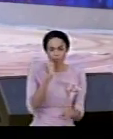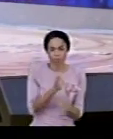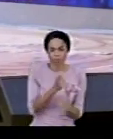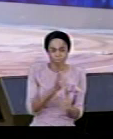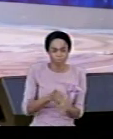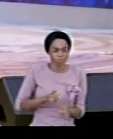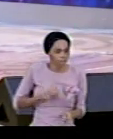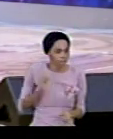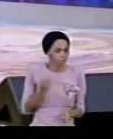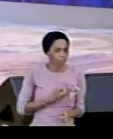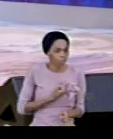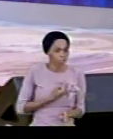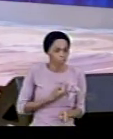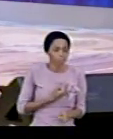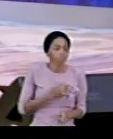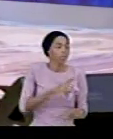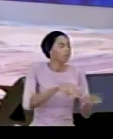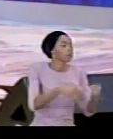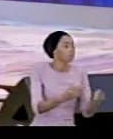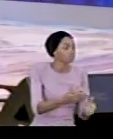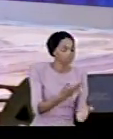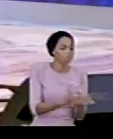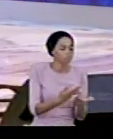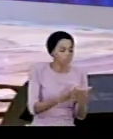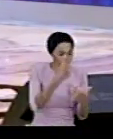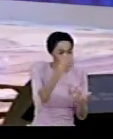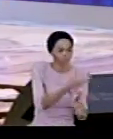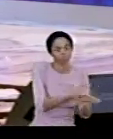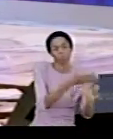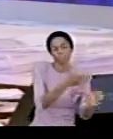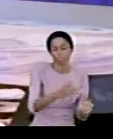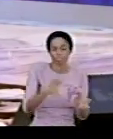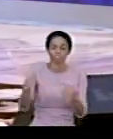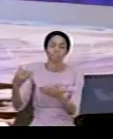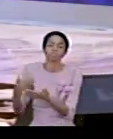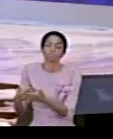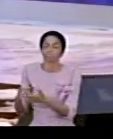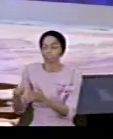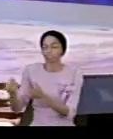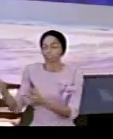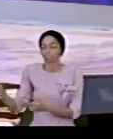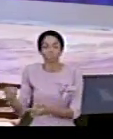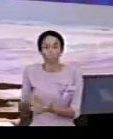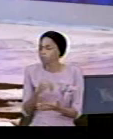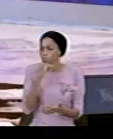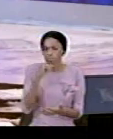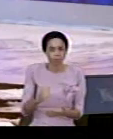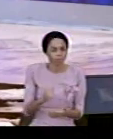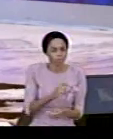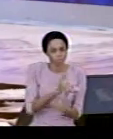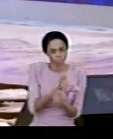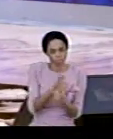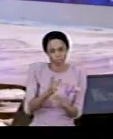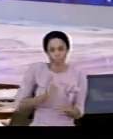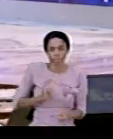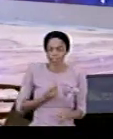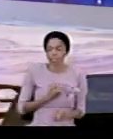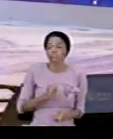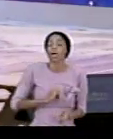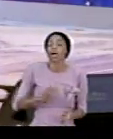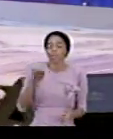us. I pay money for this, I pay money for that, cannot justify us. I was born